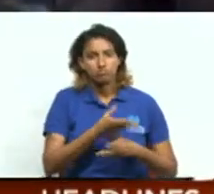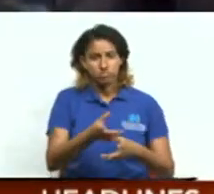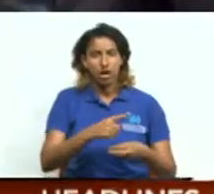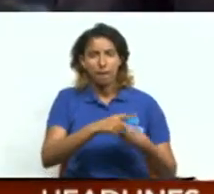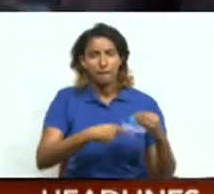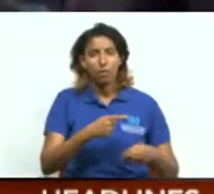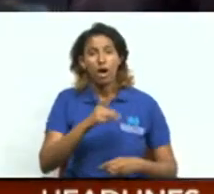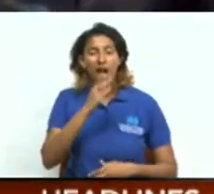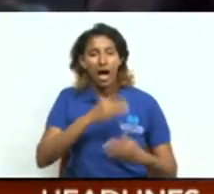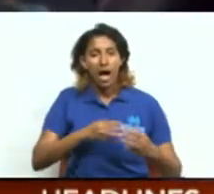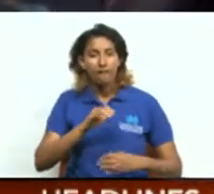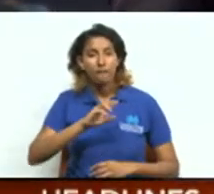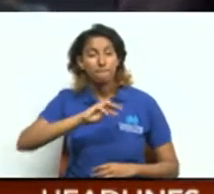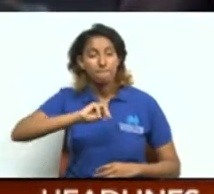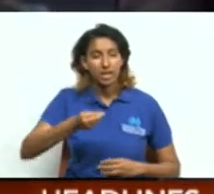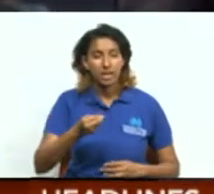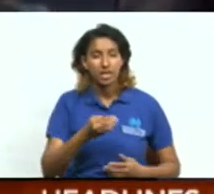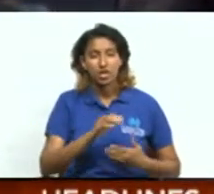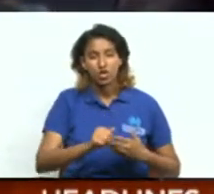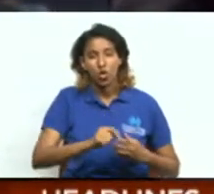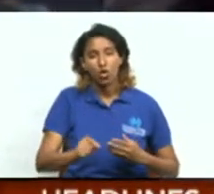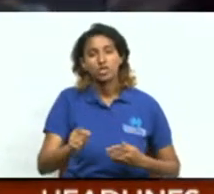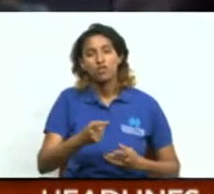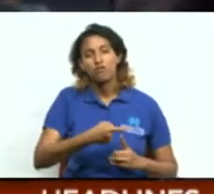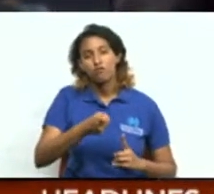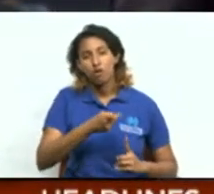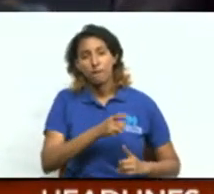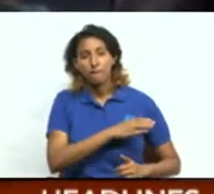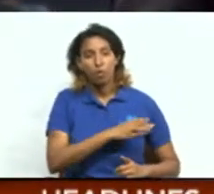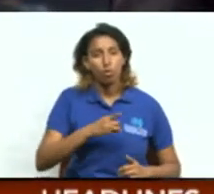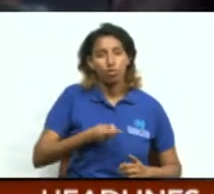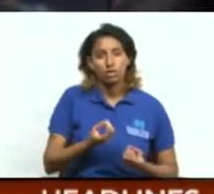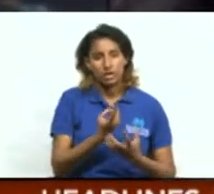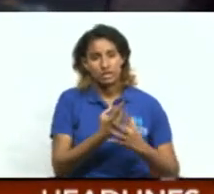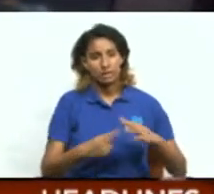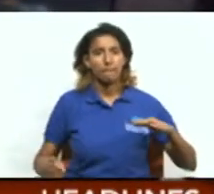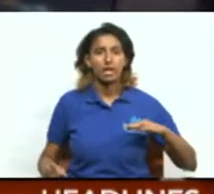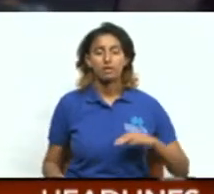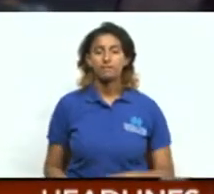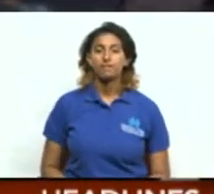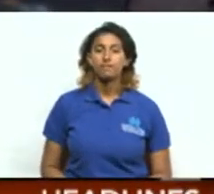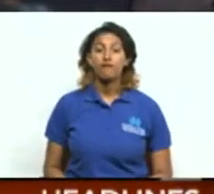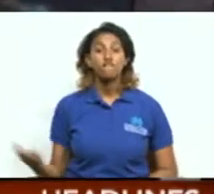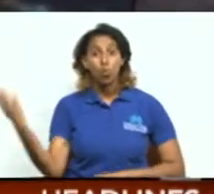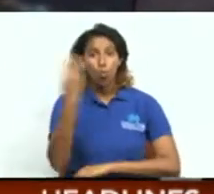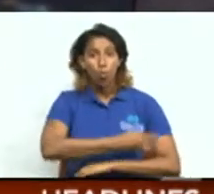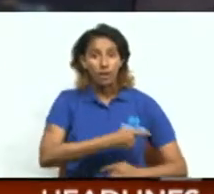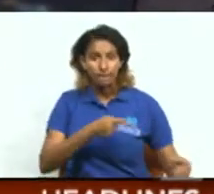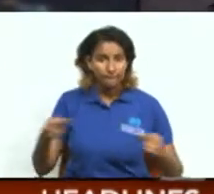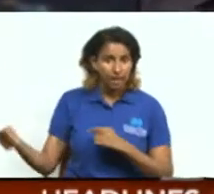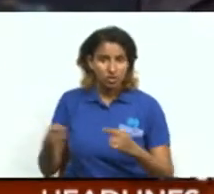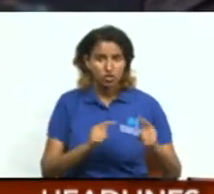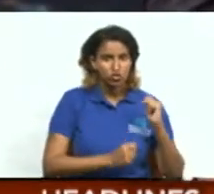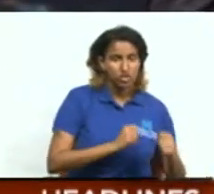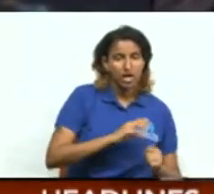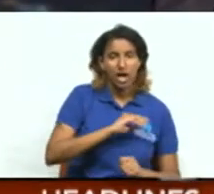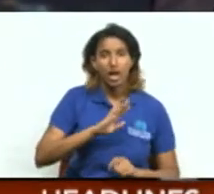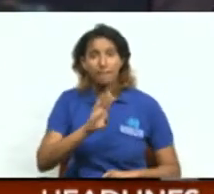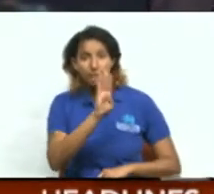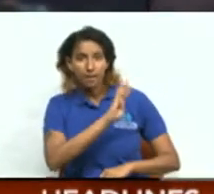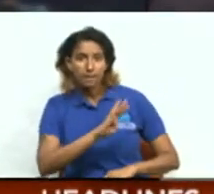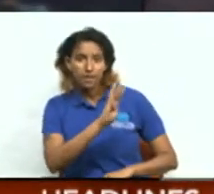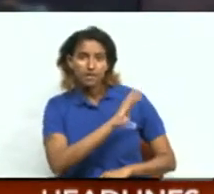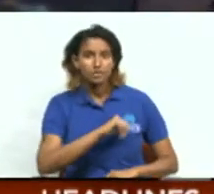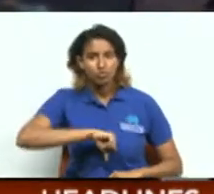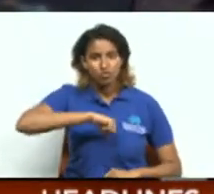We'll continue to follow that story. Now, day one of the CWI four-day match between Trinidad and Tobago and the Barbados Pride was full of surprises. The